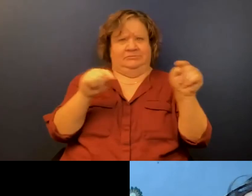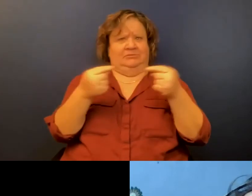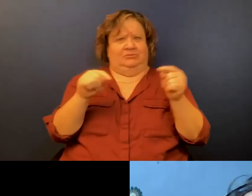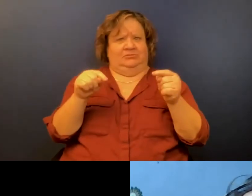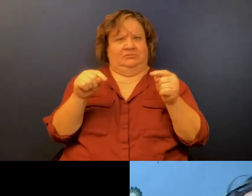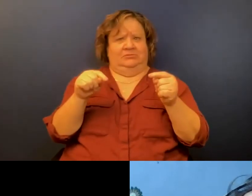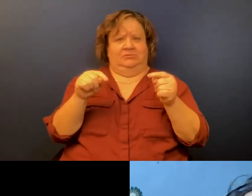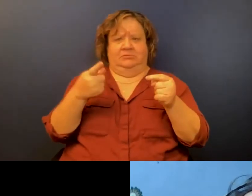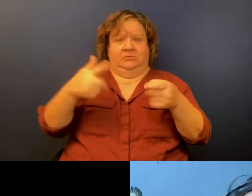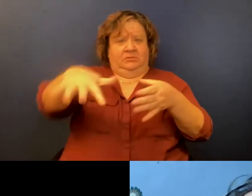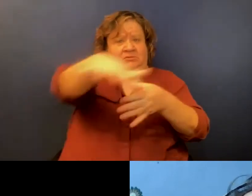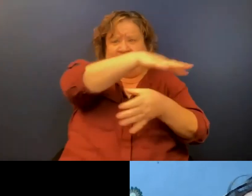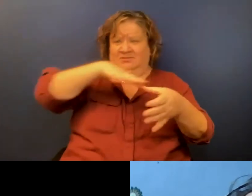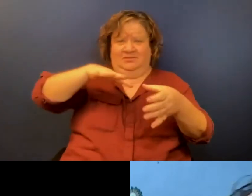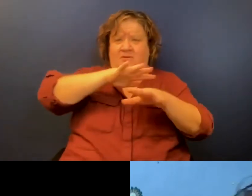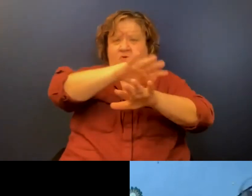and